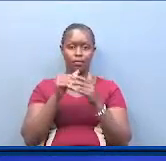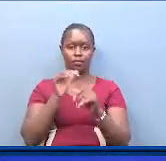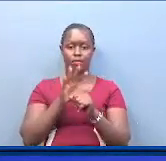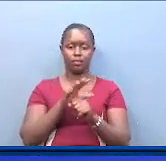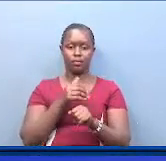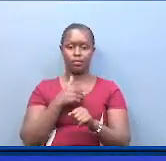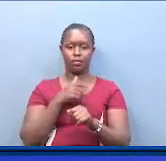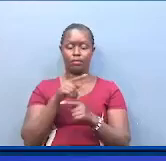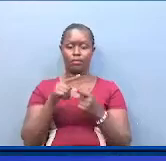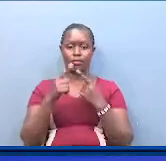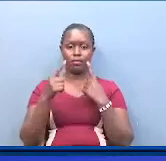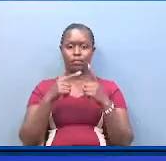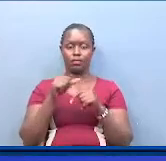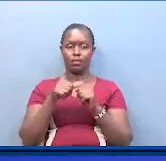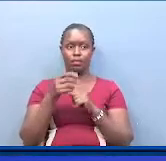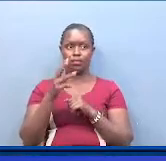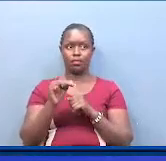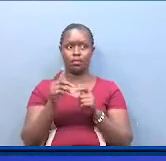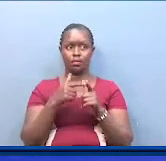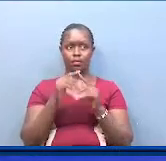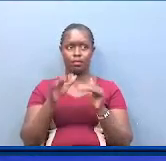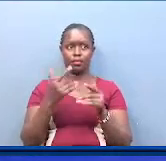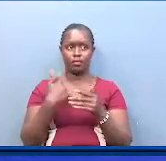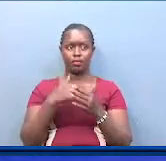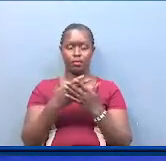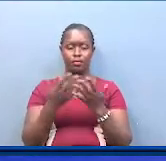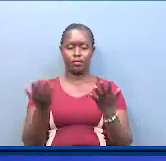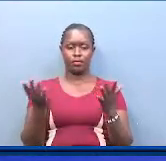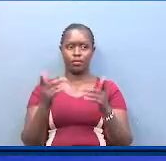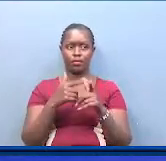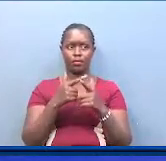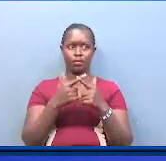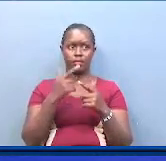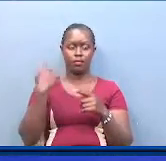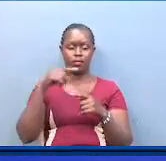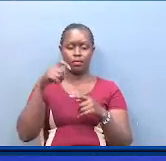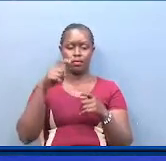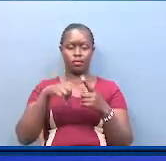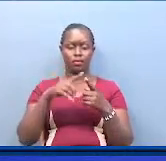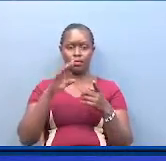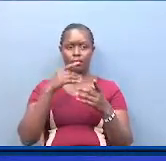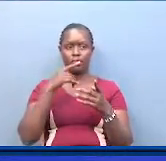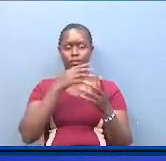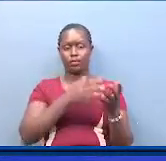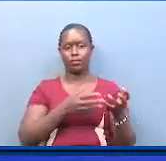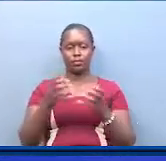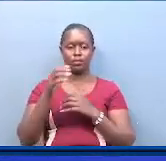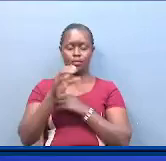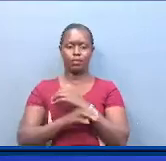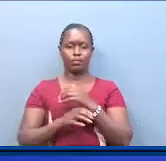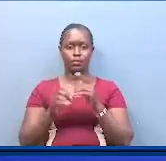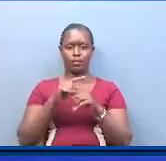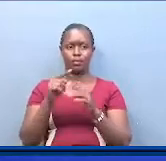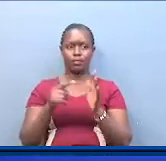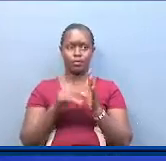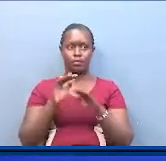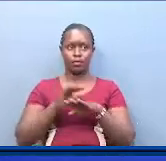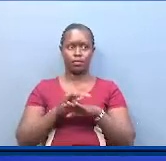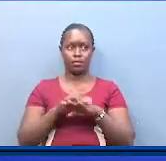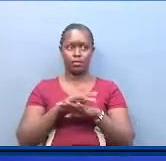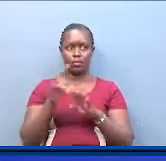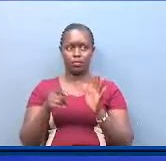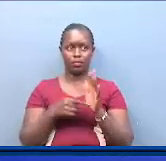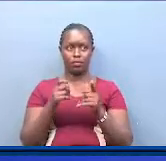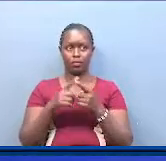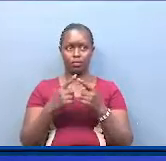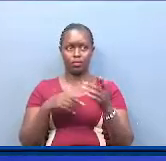And anytime you talk to them, give us something small. So we need to actually bring this country into some sanity. He's not broke,